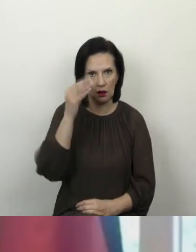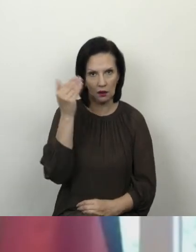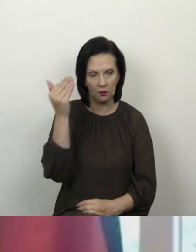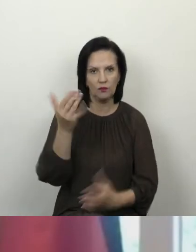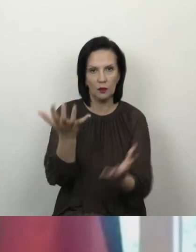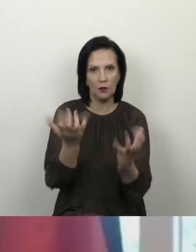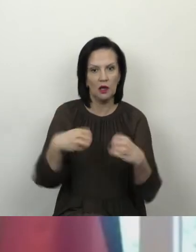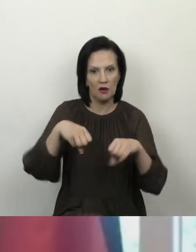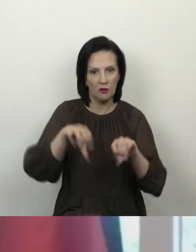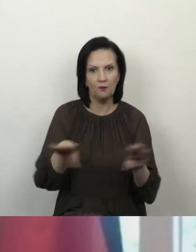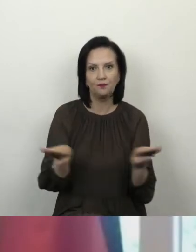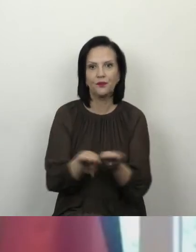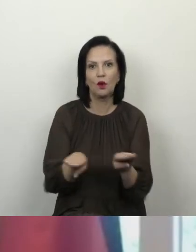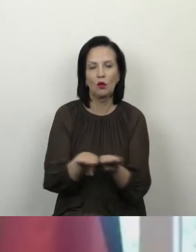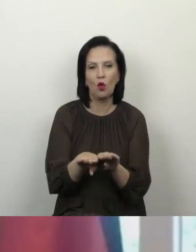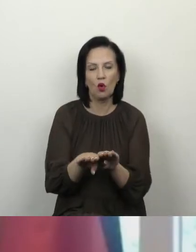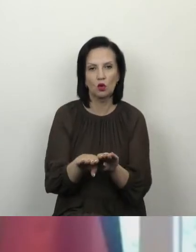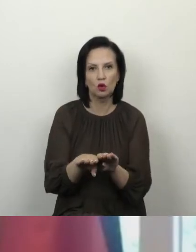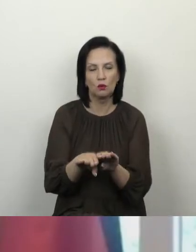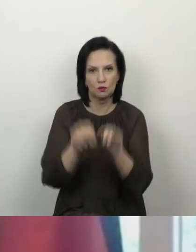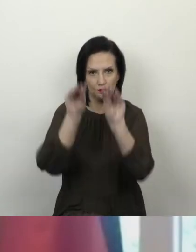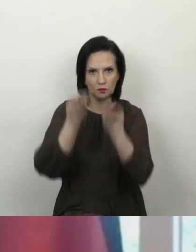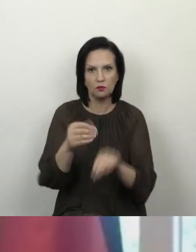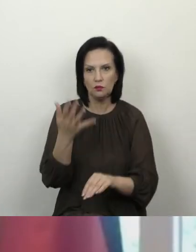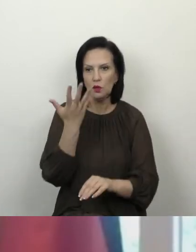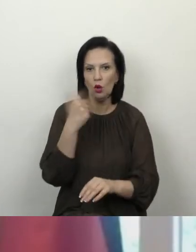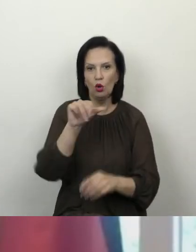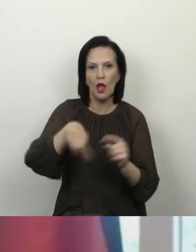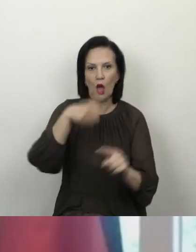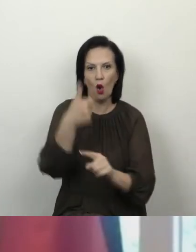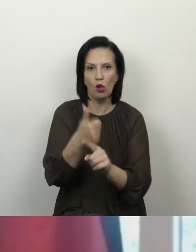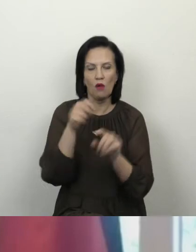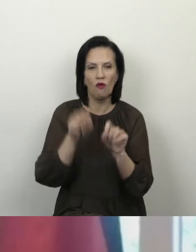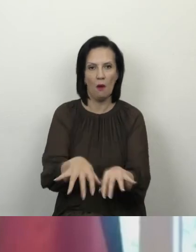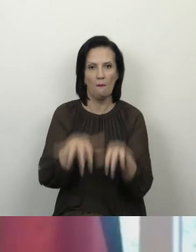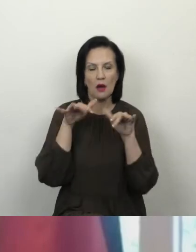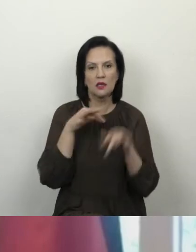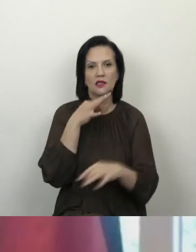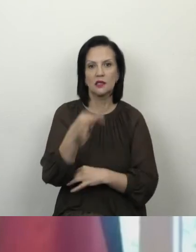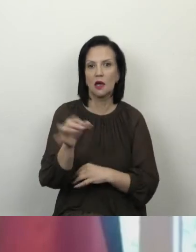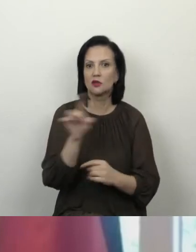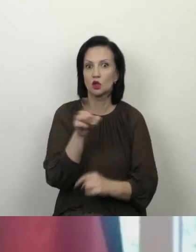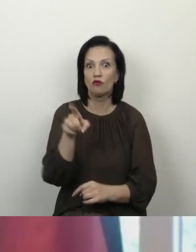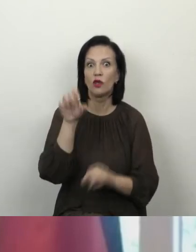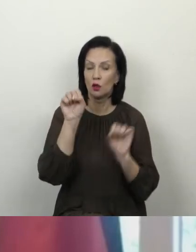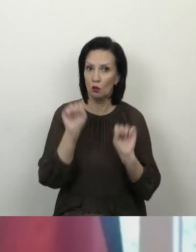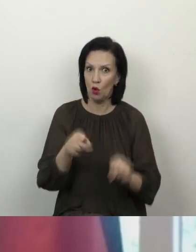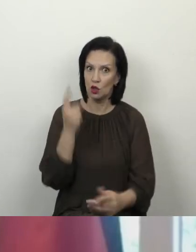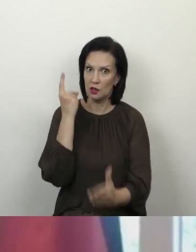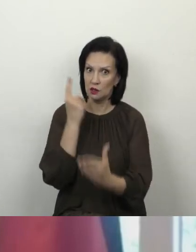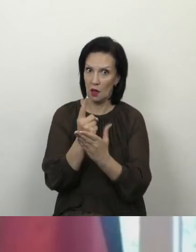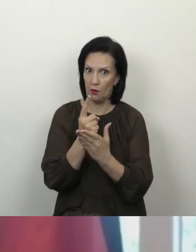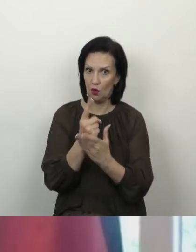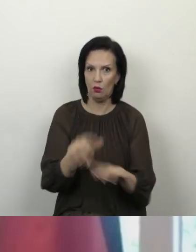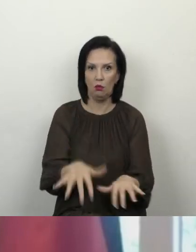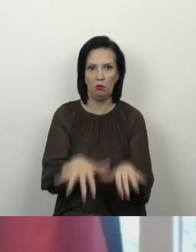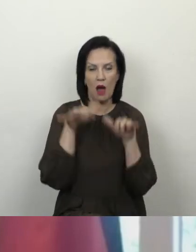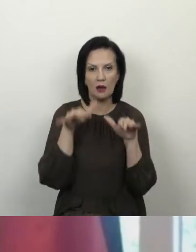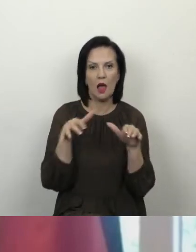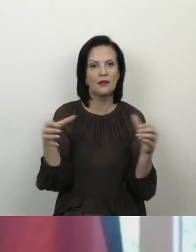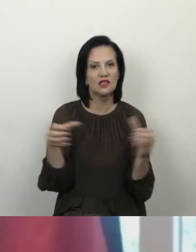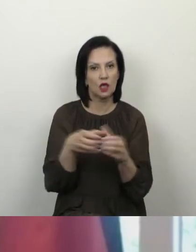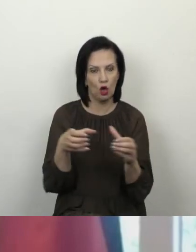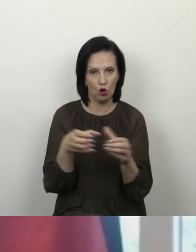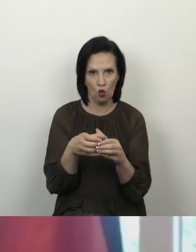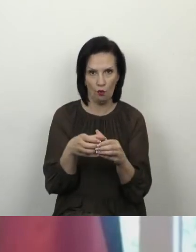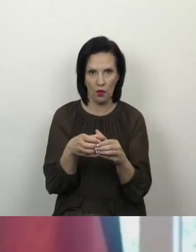the President of Parliament may prohibit a parliamentary group. The court left open as to whether he